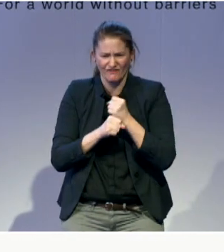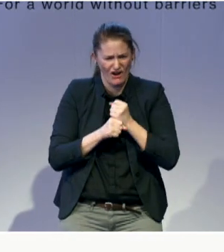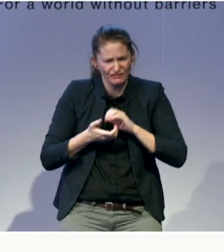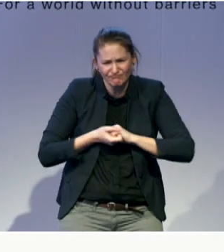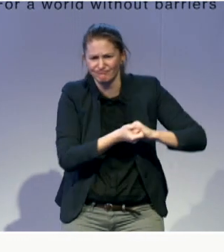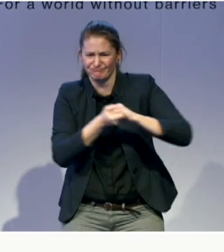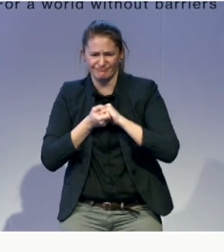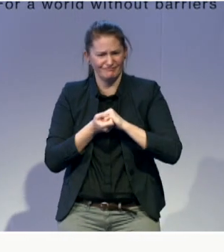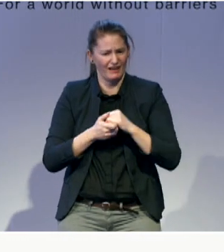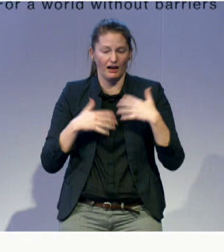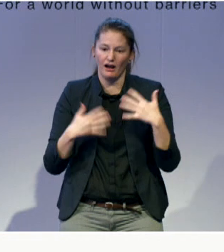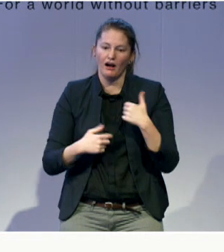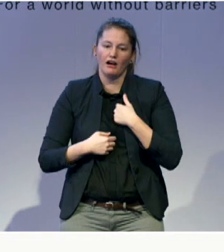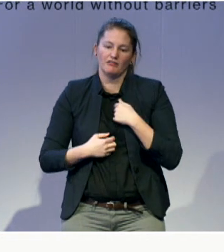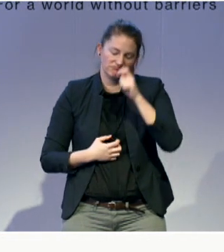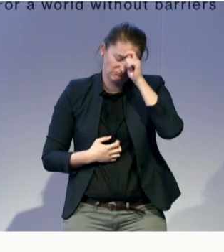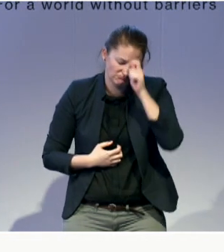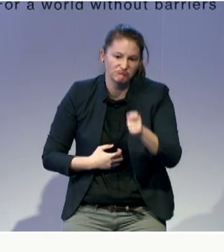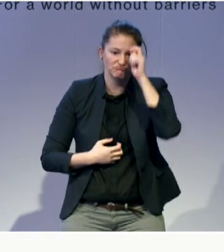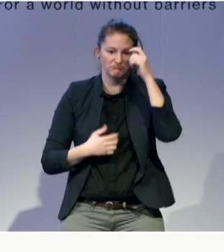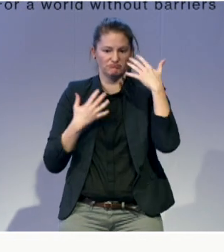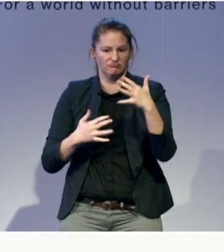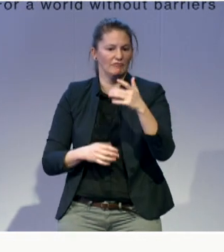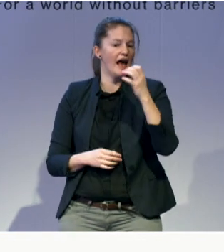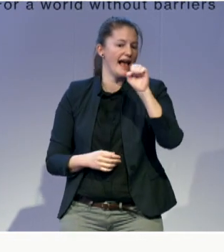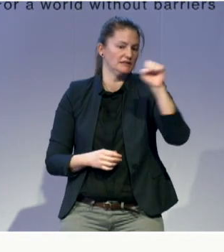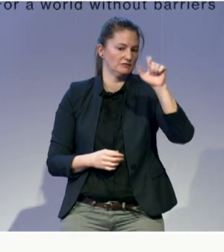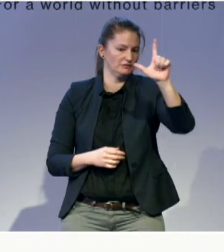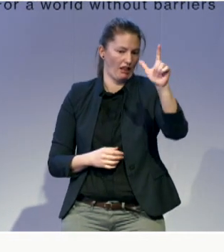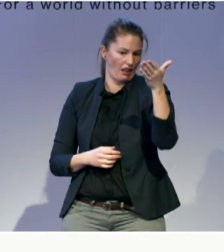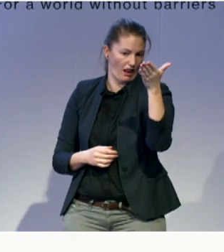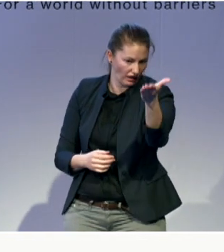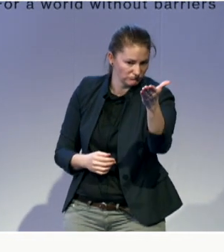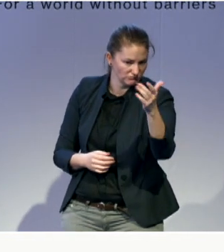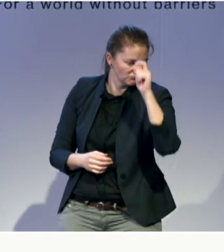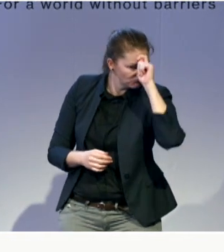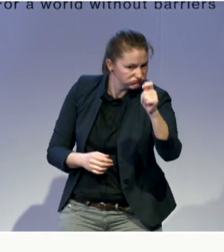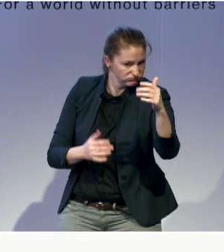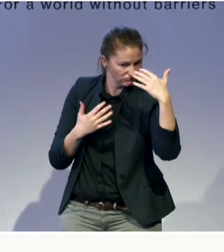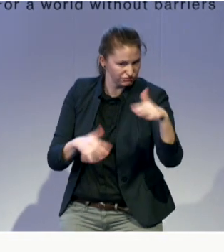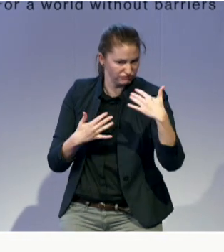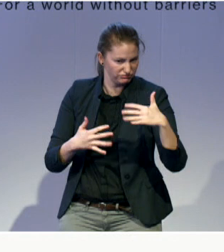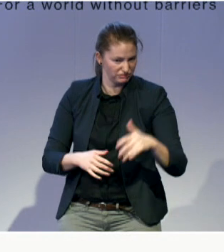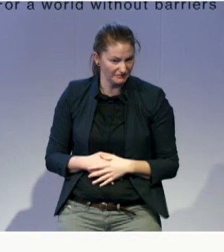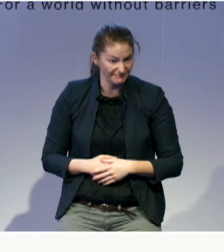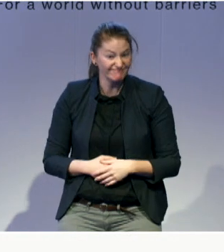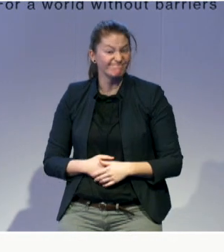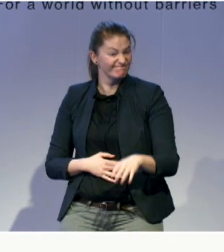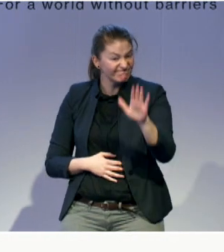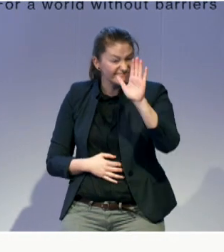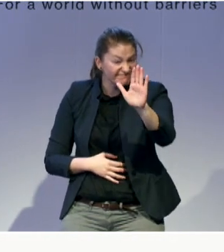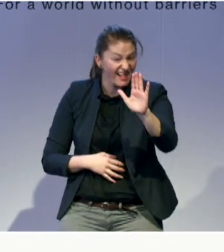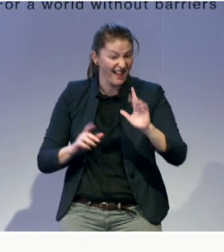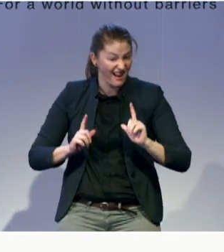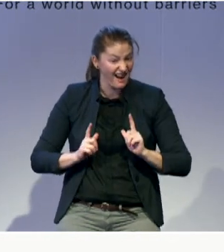of Martin, that he would share his life. I